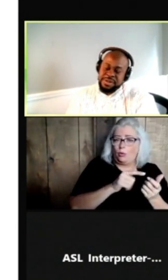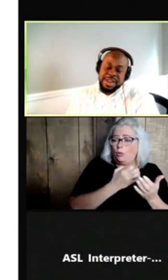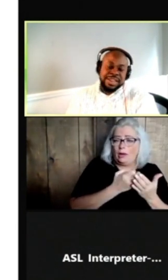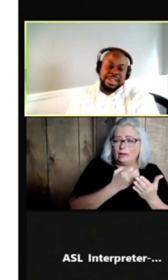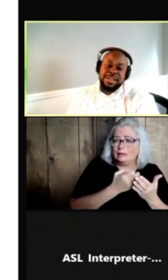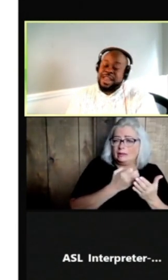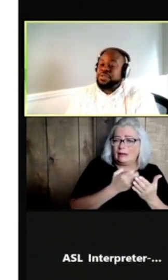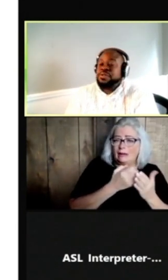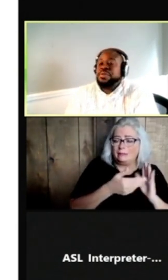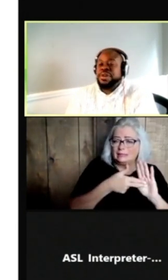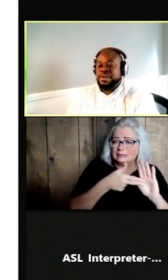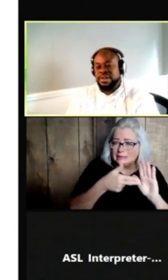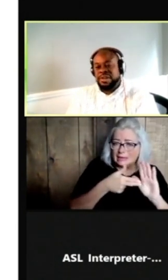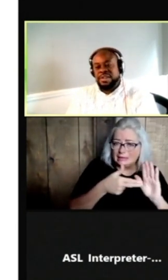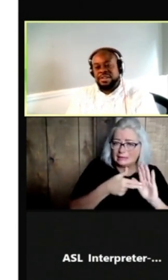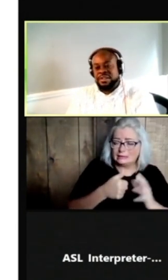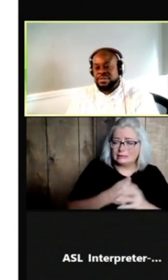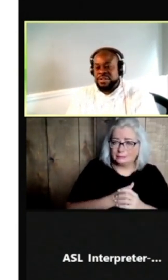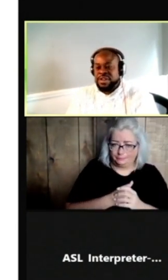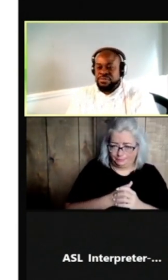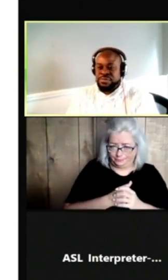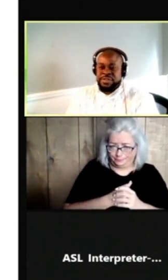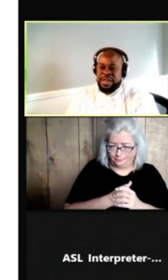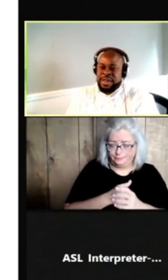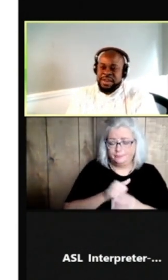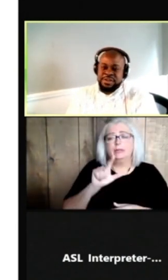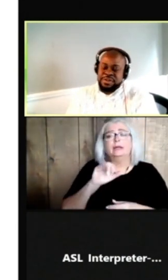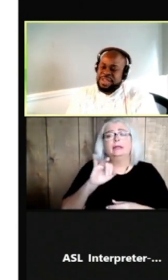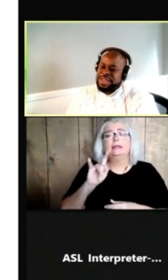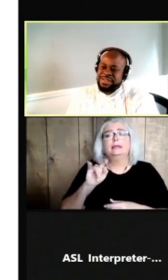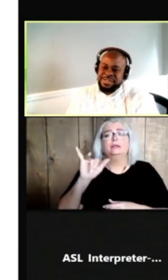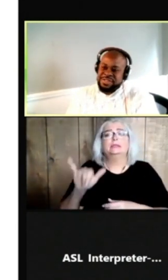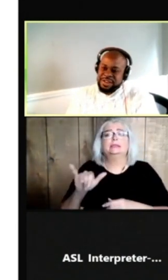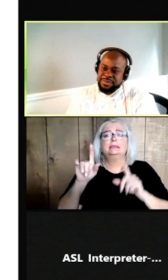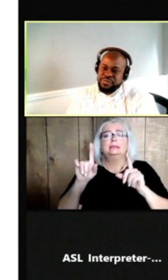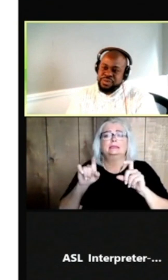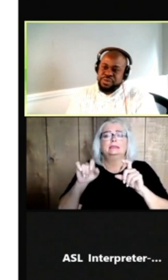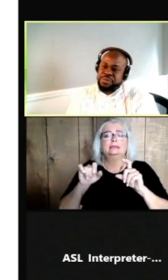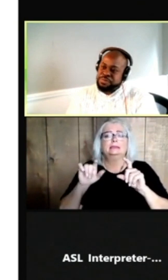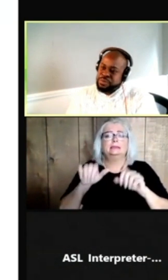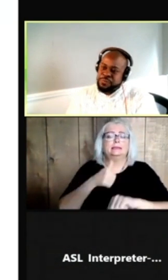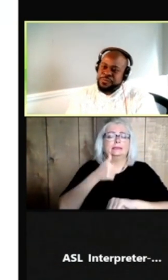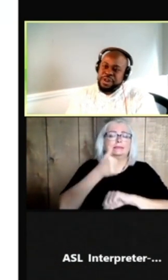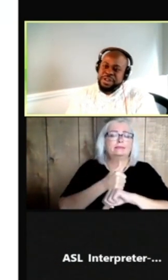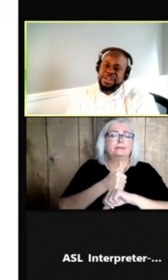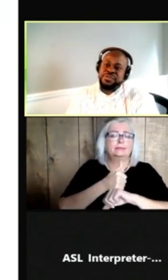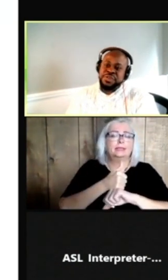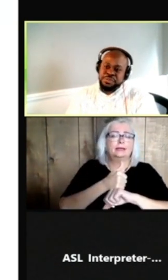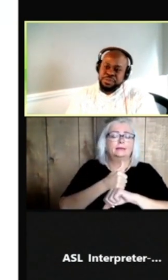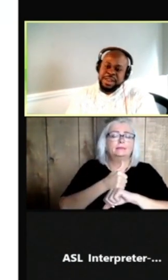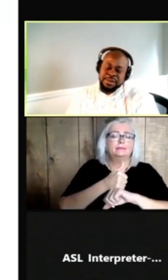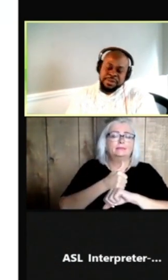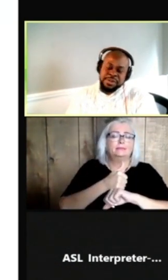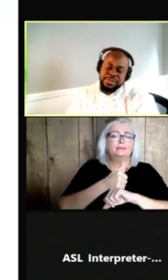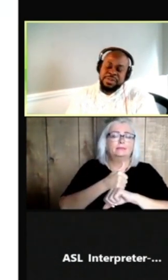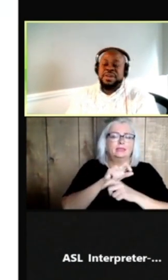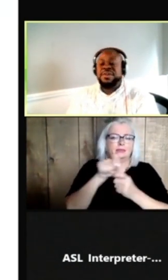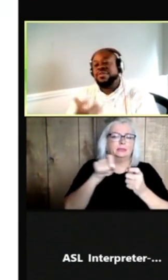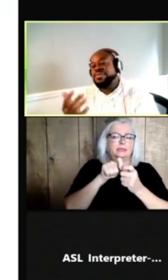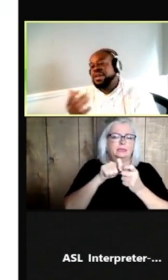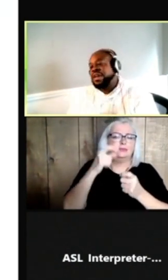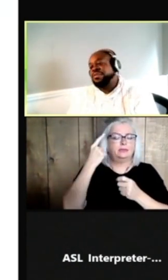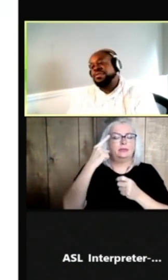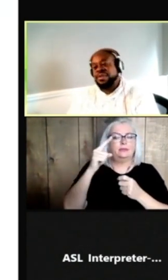particular. And again, that was the point. These literacy tests were designed to create disincentives for those people who fall in these vulnerable